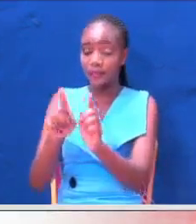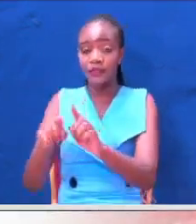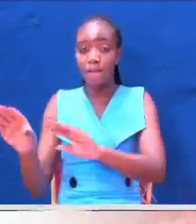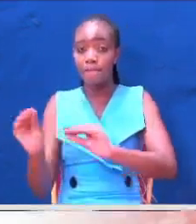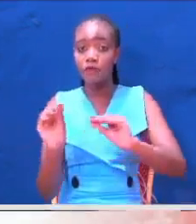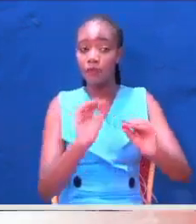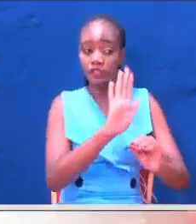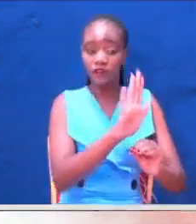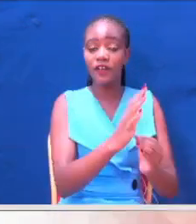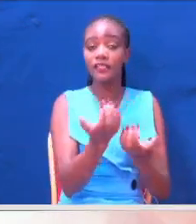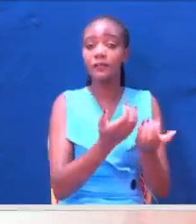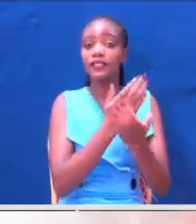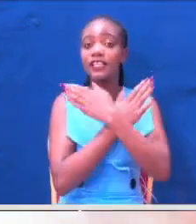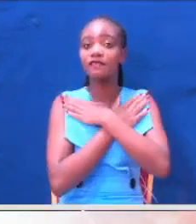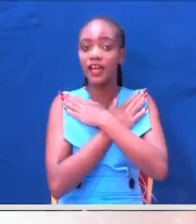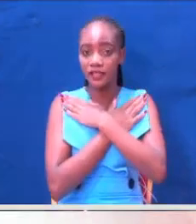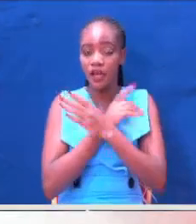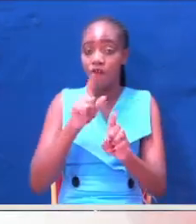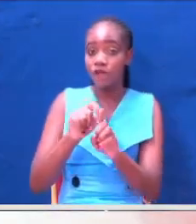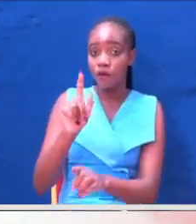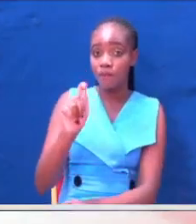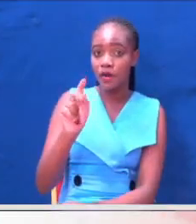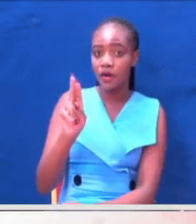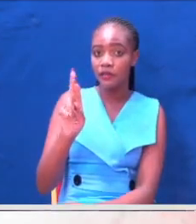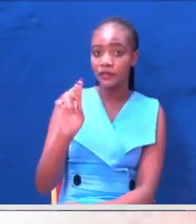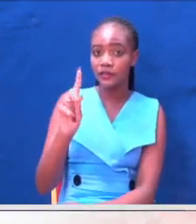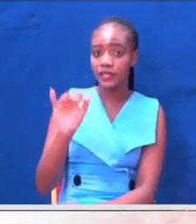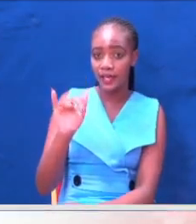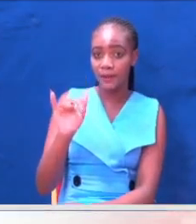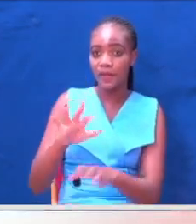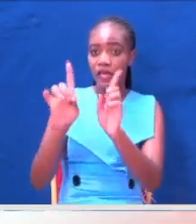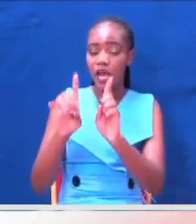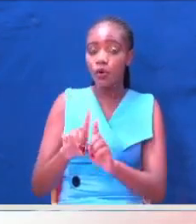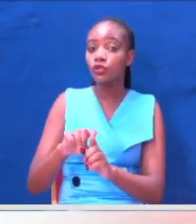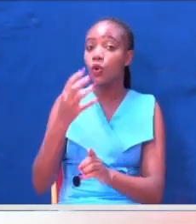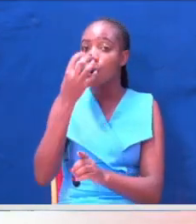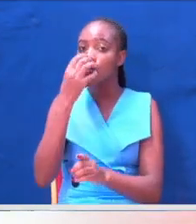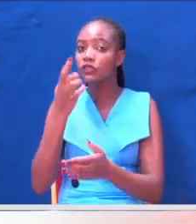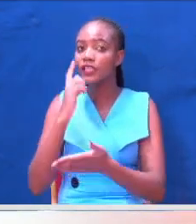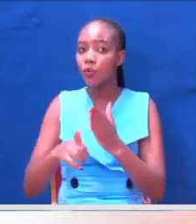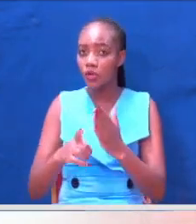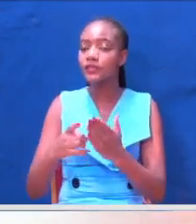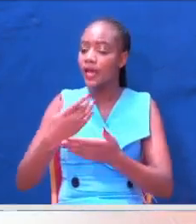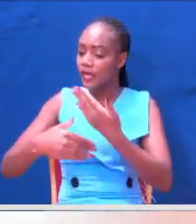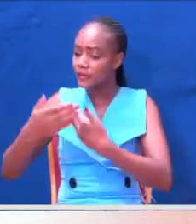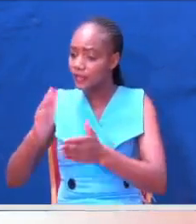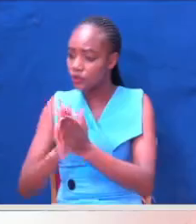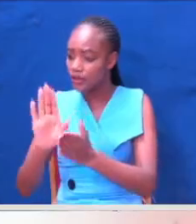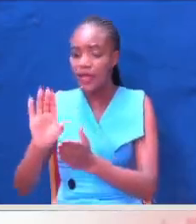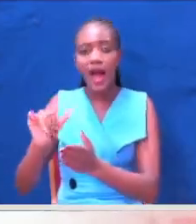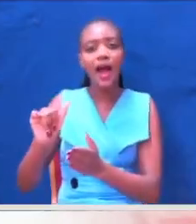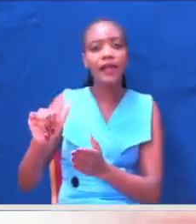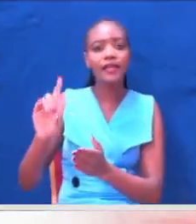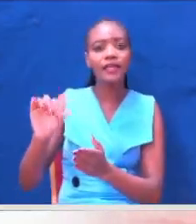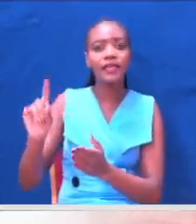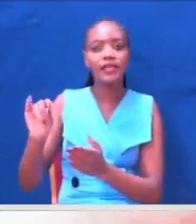of his business associate, Turkish national Harun Aydin. Ruto says he has talked to Aydin, who is now in Turkey,